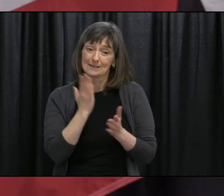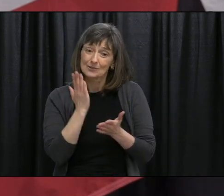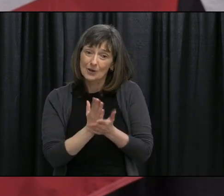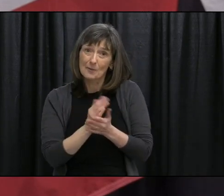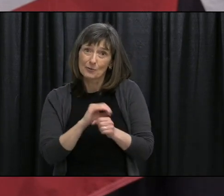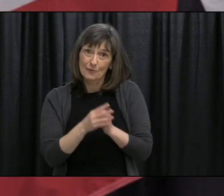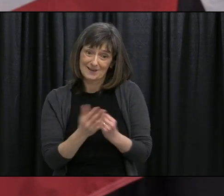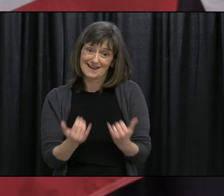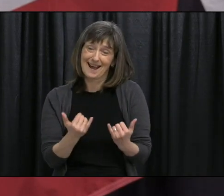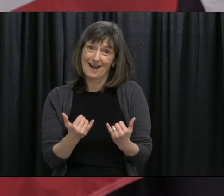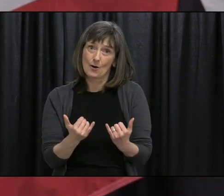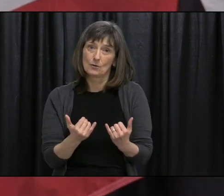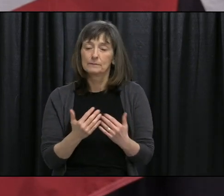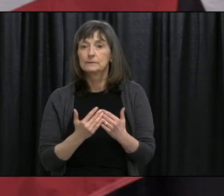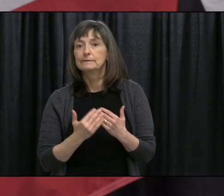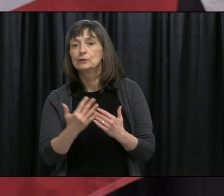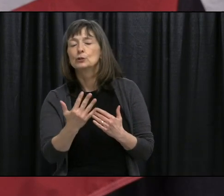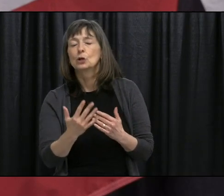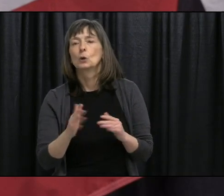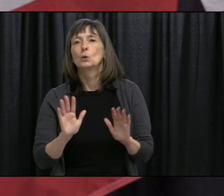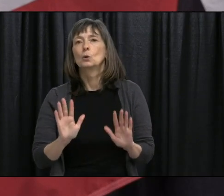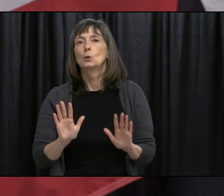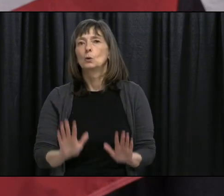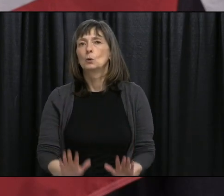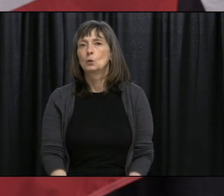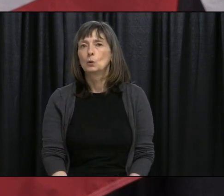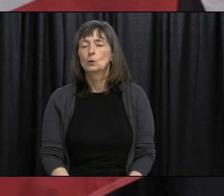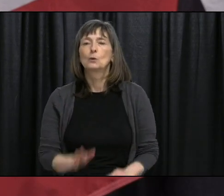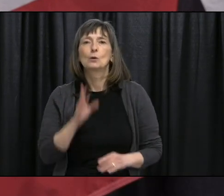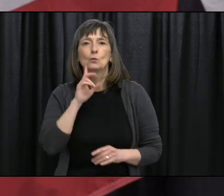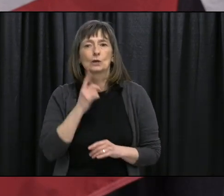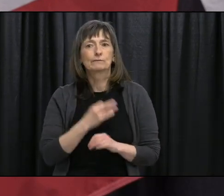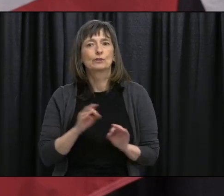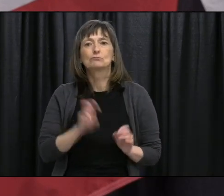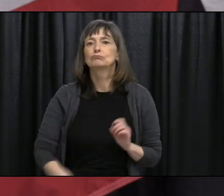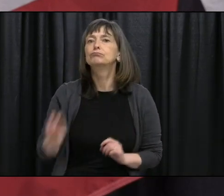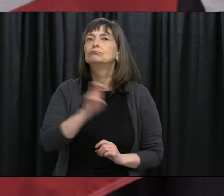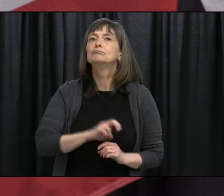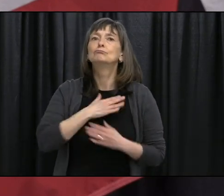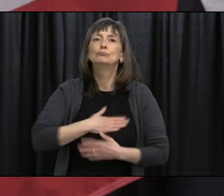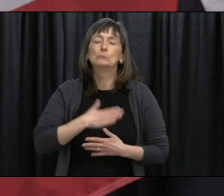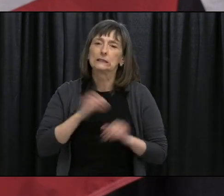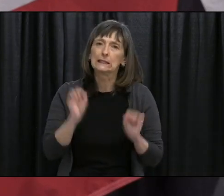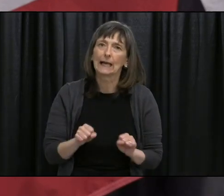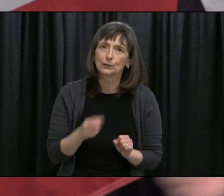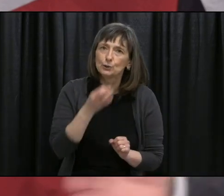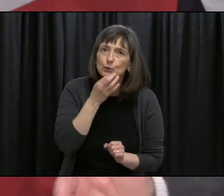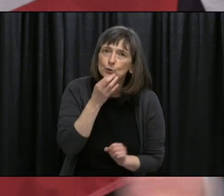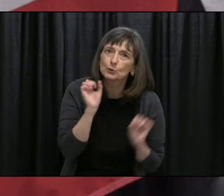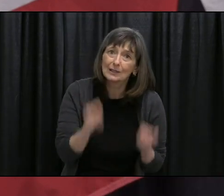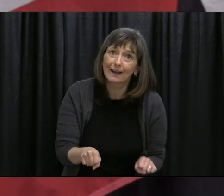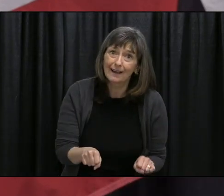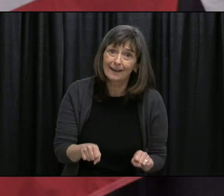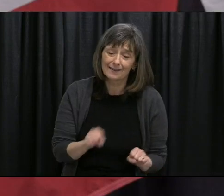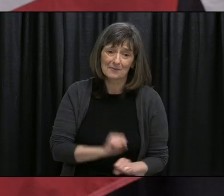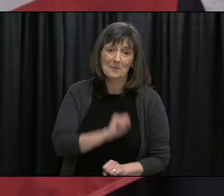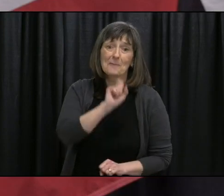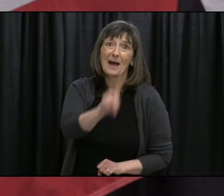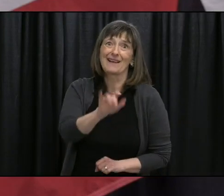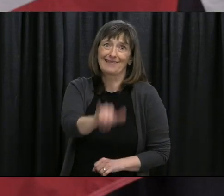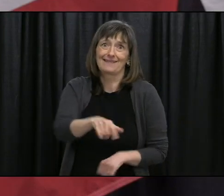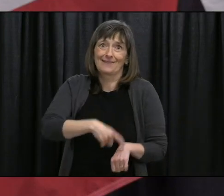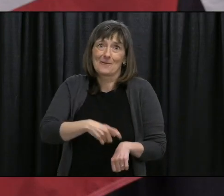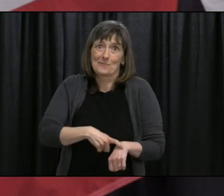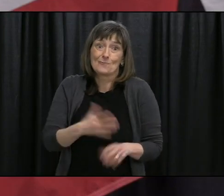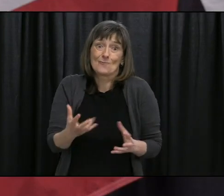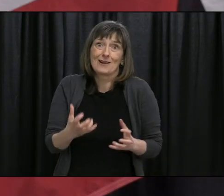And, once the restrictions are released or relaxed and we can travel to here and enjoy Newfoundland and Labrador, that's what we want to get back to. But there